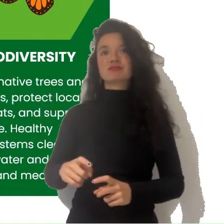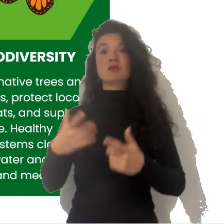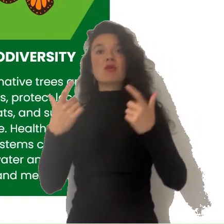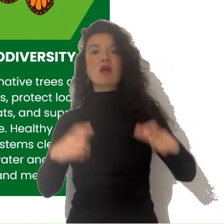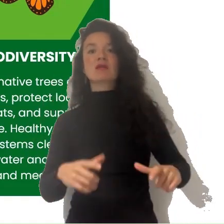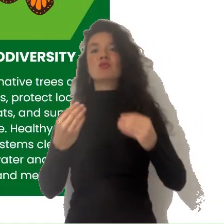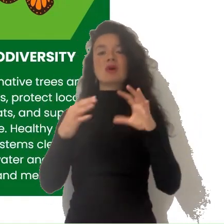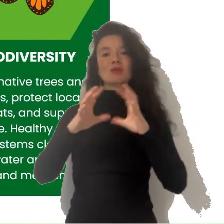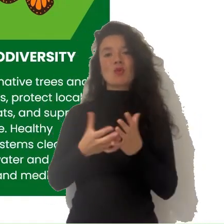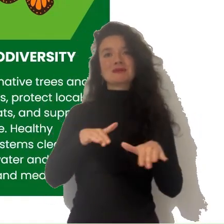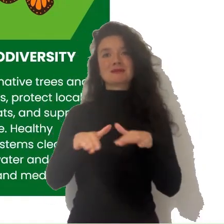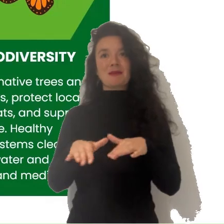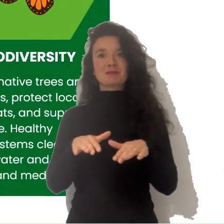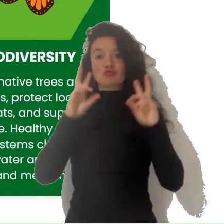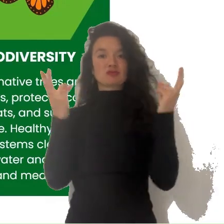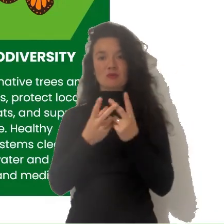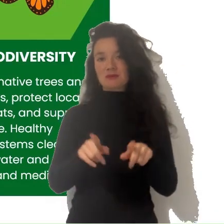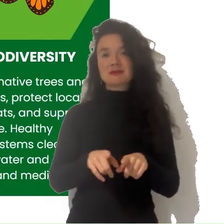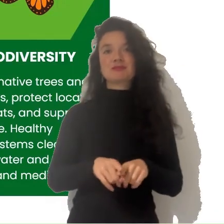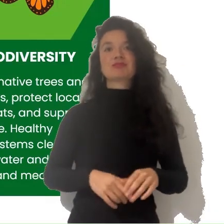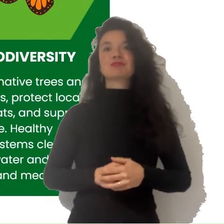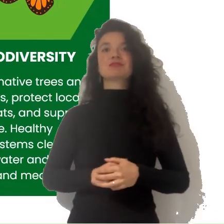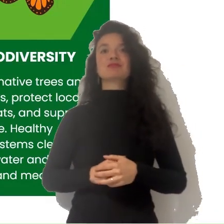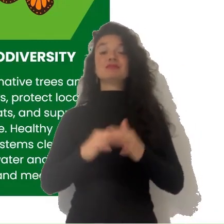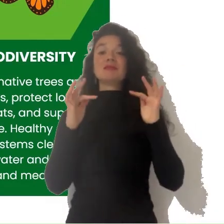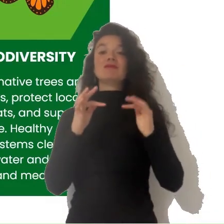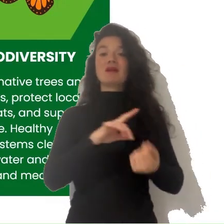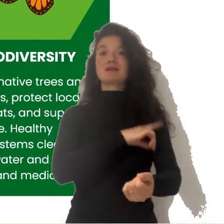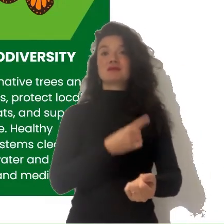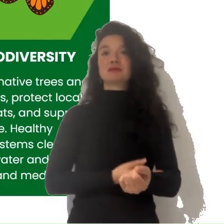rainwater for gathering or cleaning, conserving water,